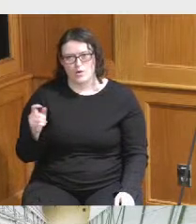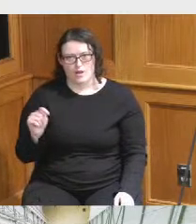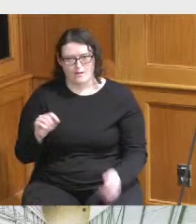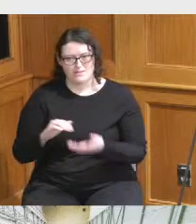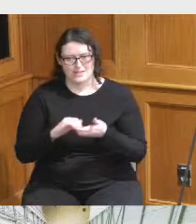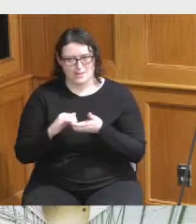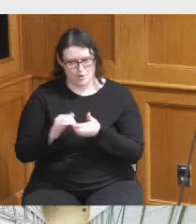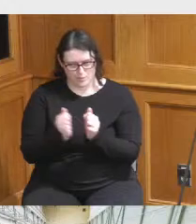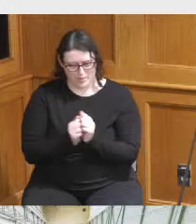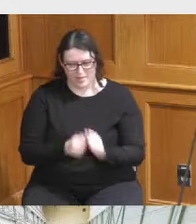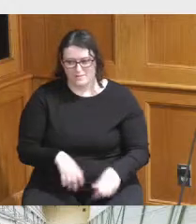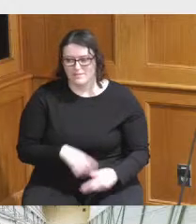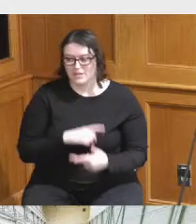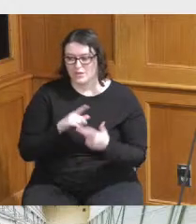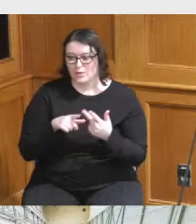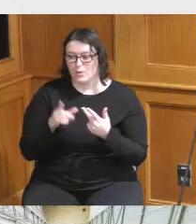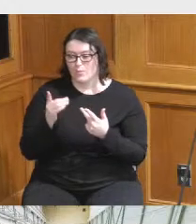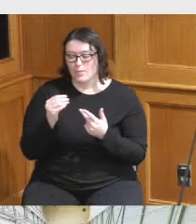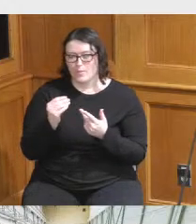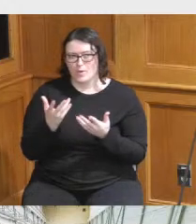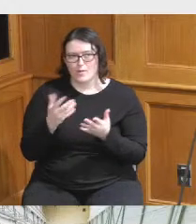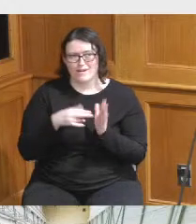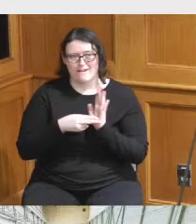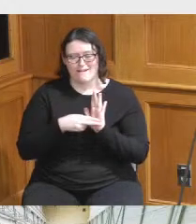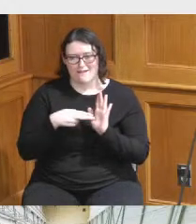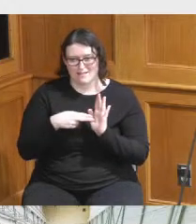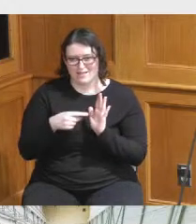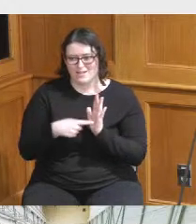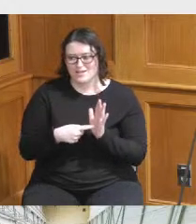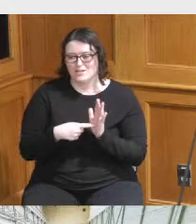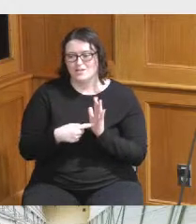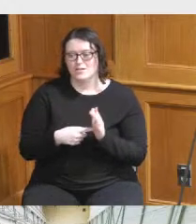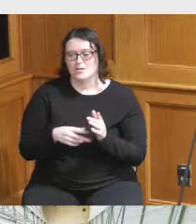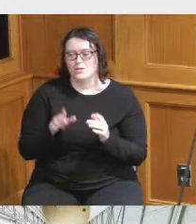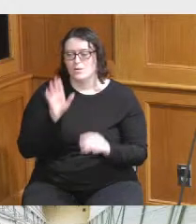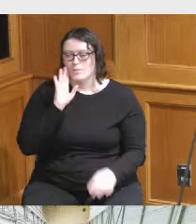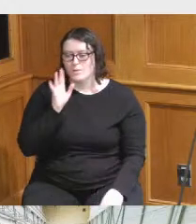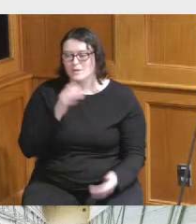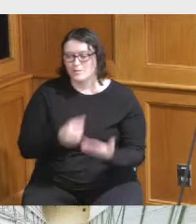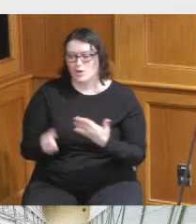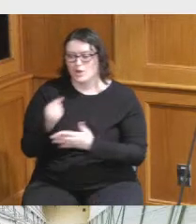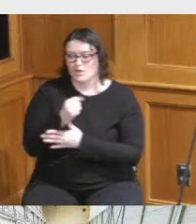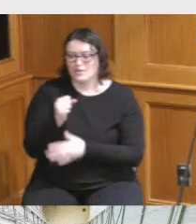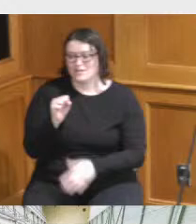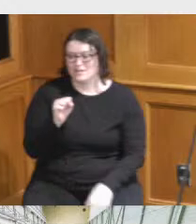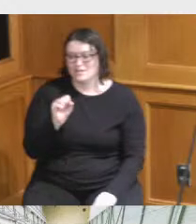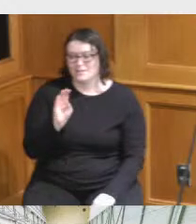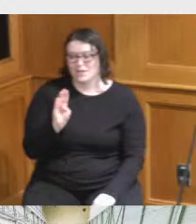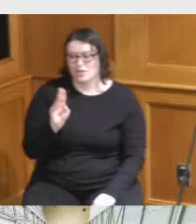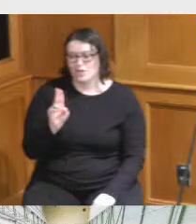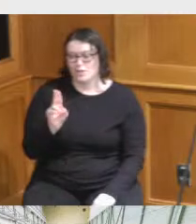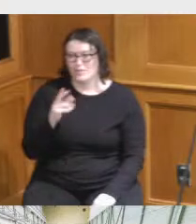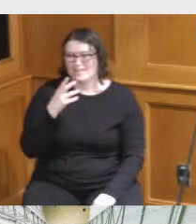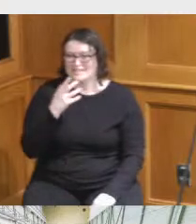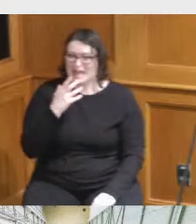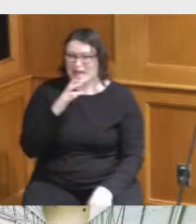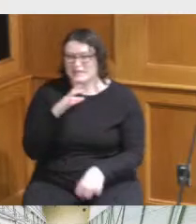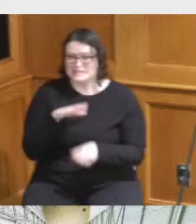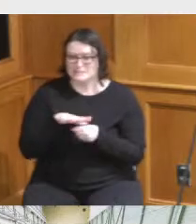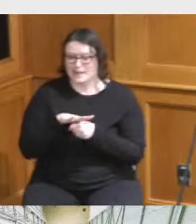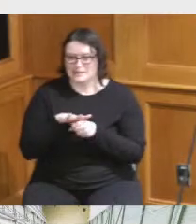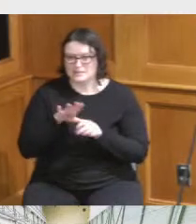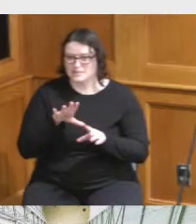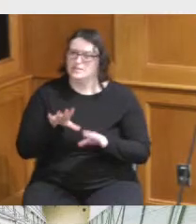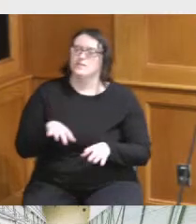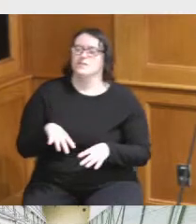other thing that I wanted to highlight in our 2025 budget is the prioritization of SBU hotspots. So in addition to, and we were just